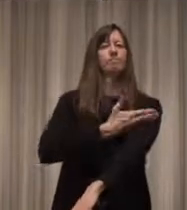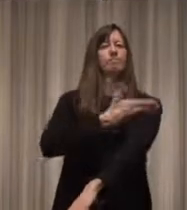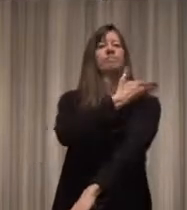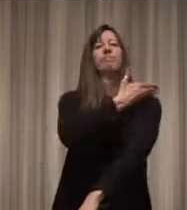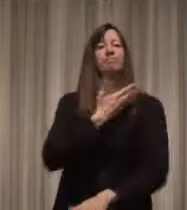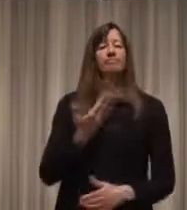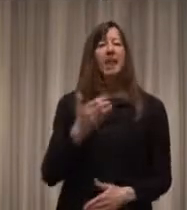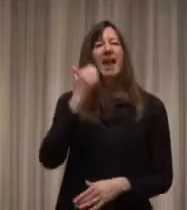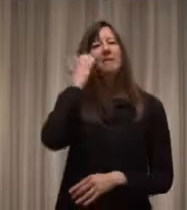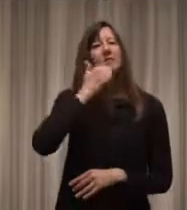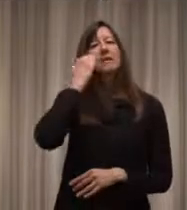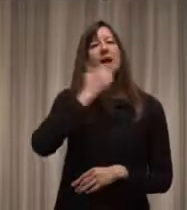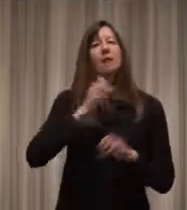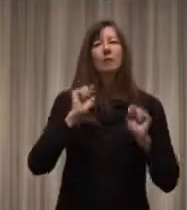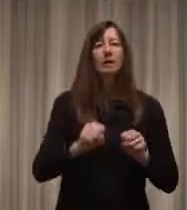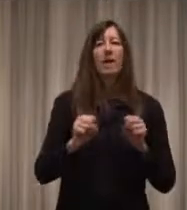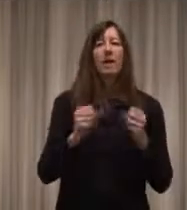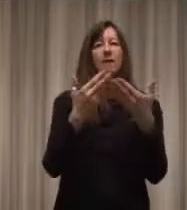dimensions here in Ulster County.